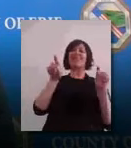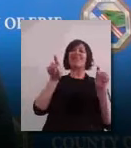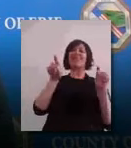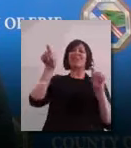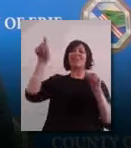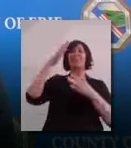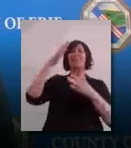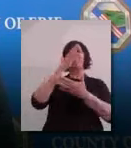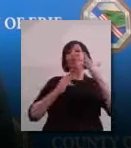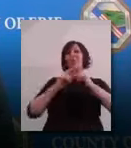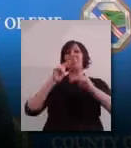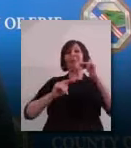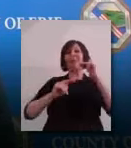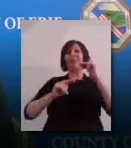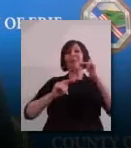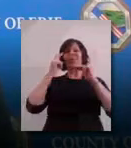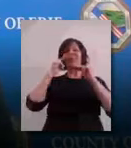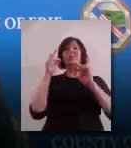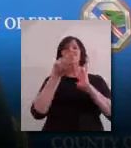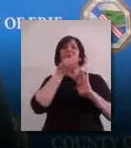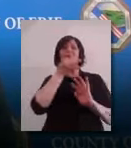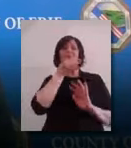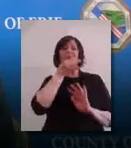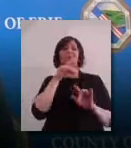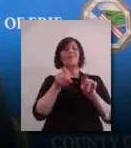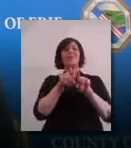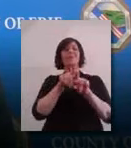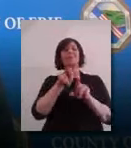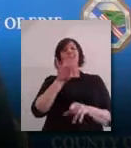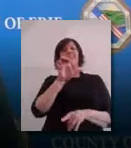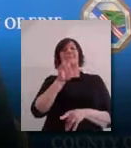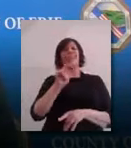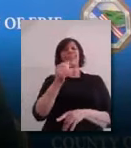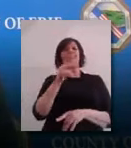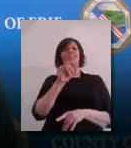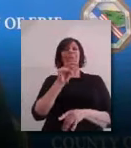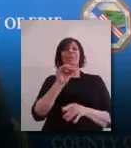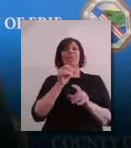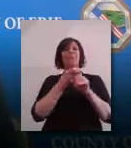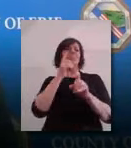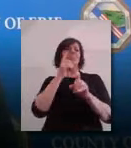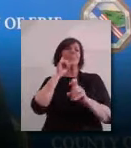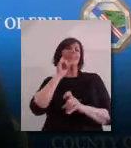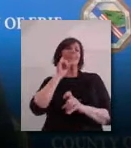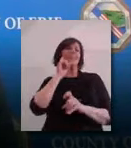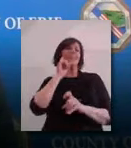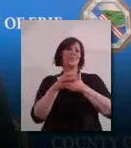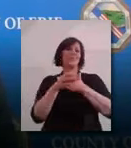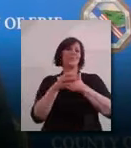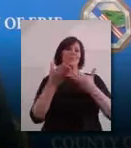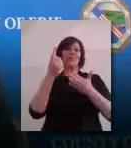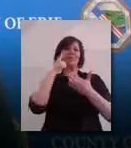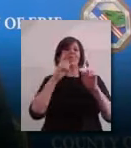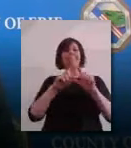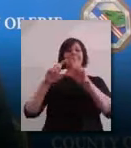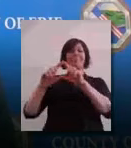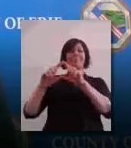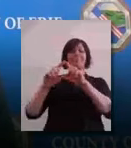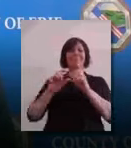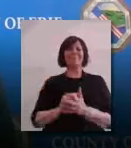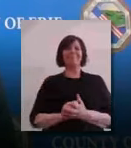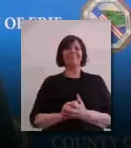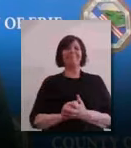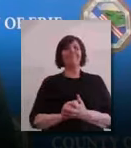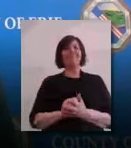her very soon, as well as Karen Gambino from Deaf Access Services, who you should see in the screen already, as we give you the